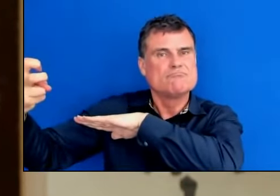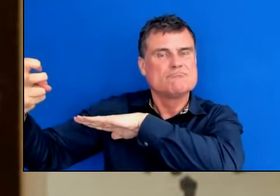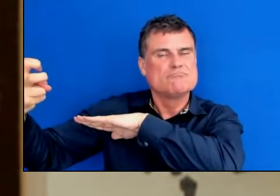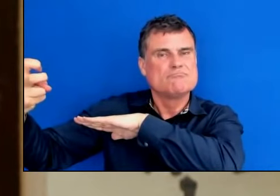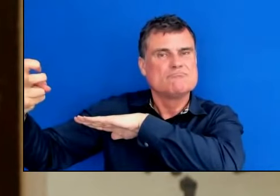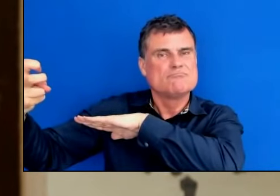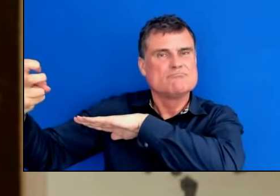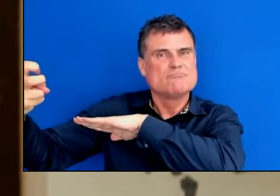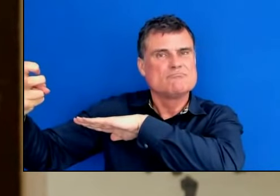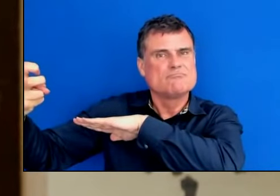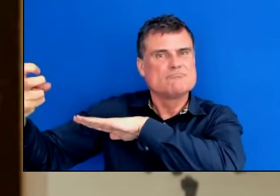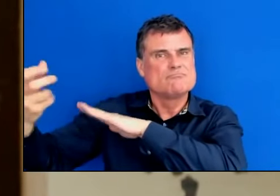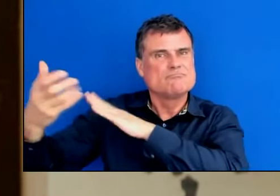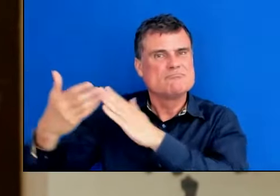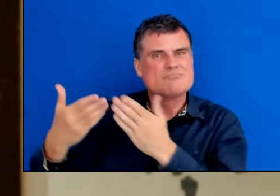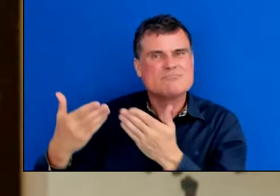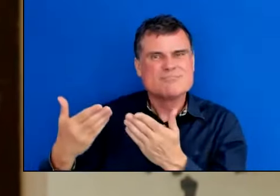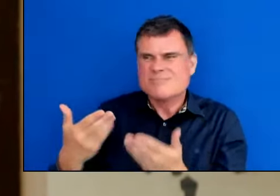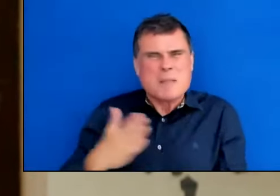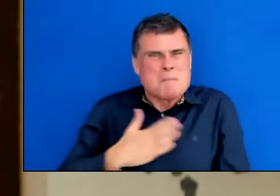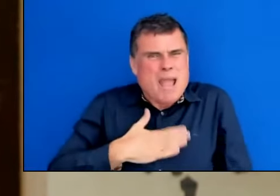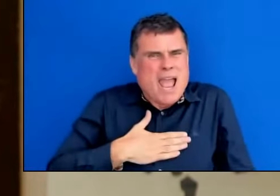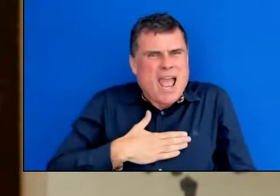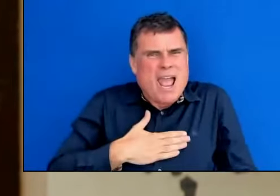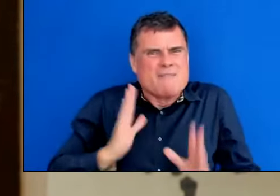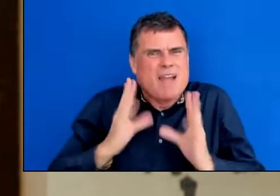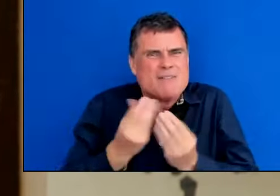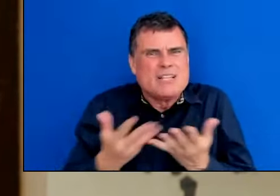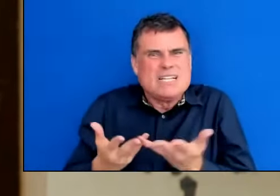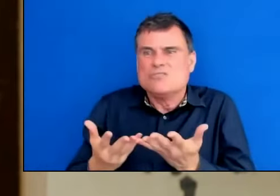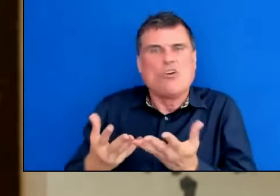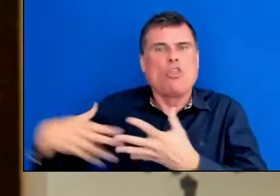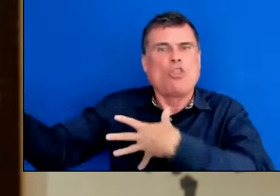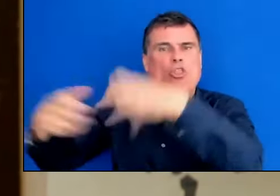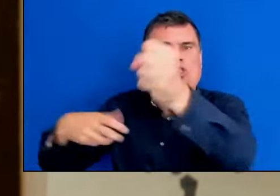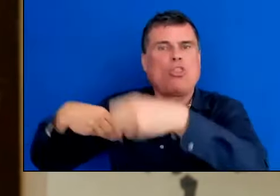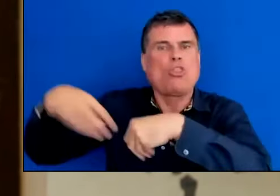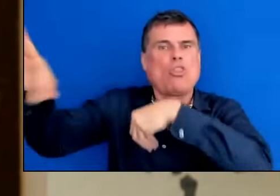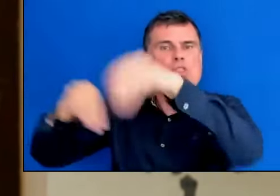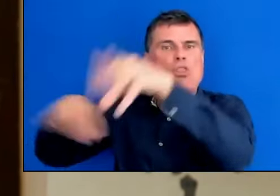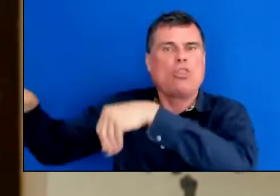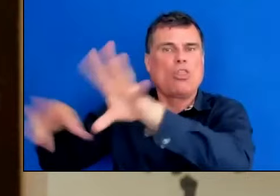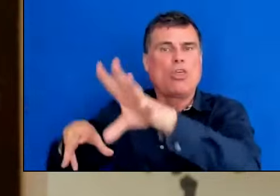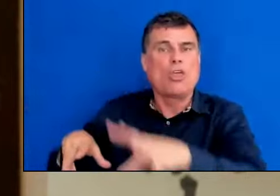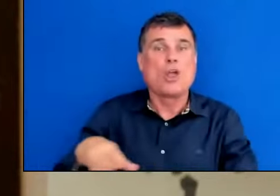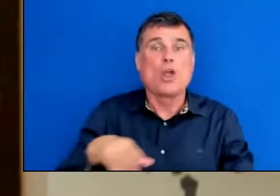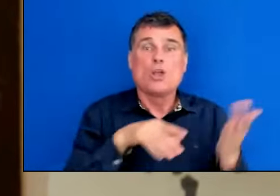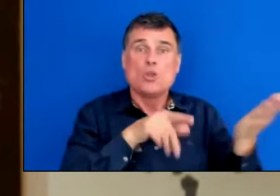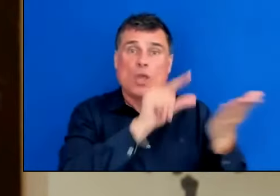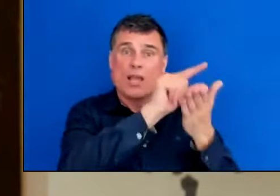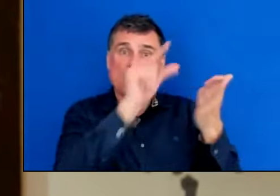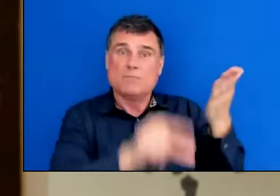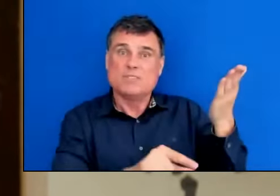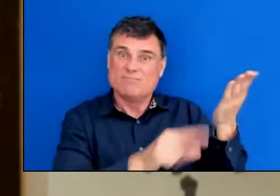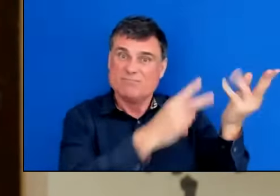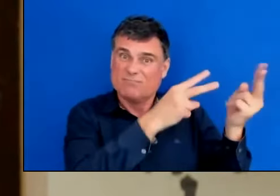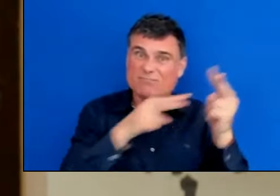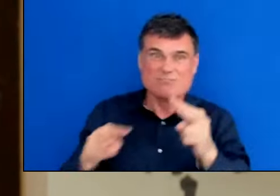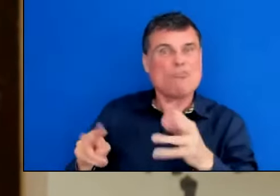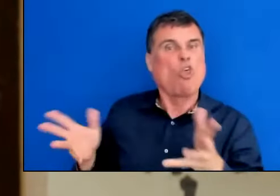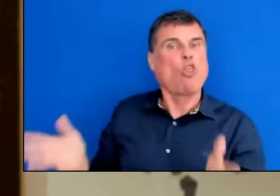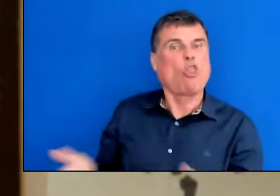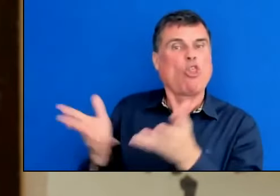councils, which were passed one after another, made this possible. It was